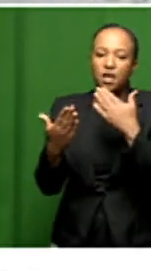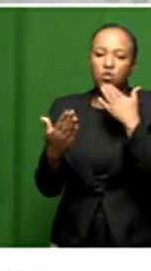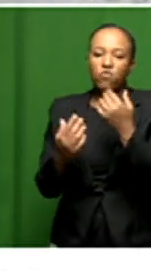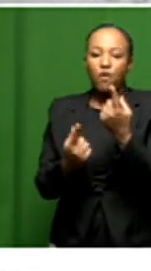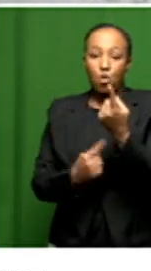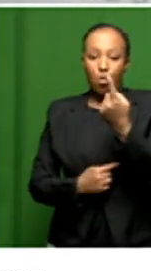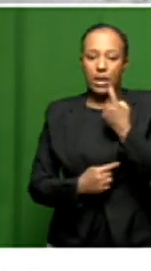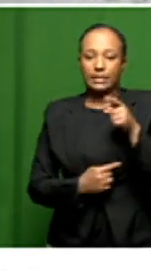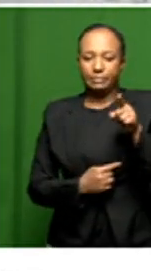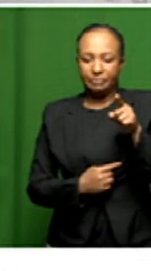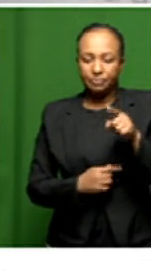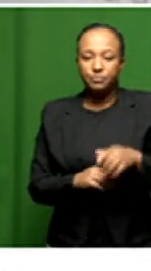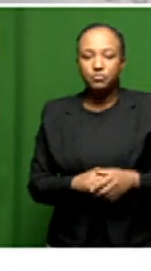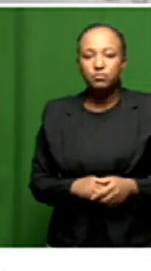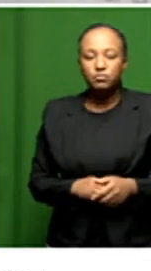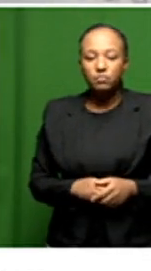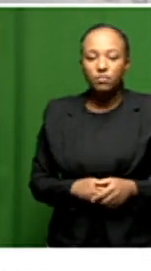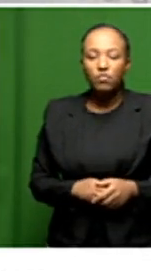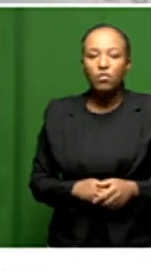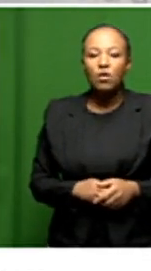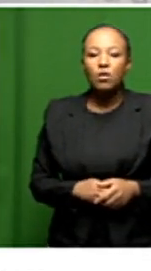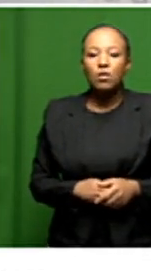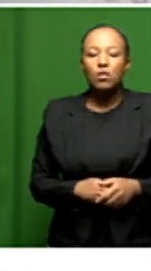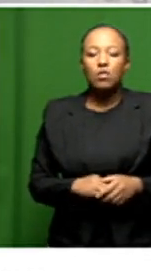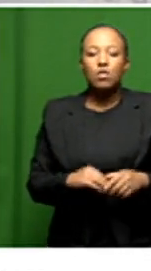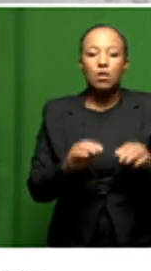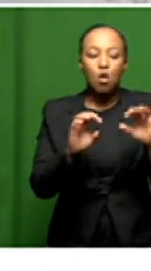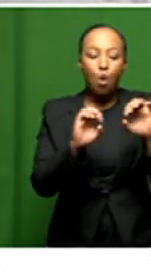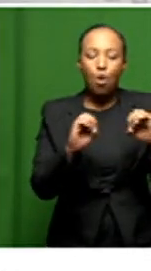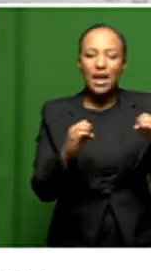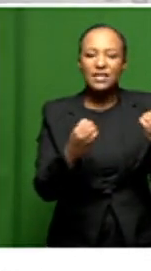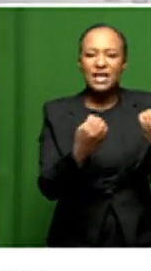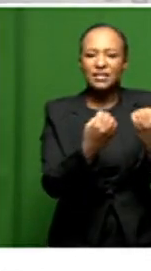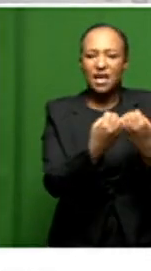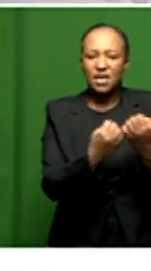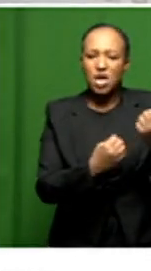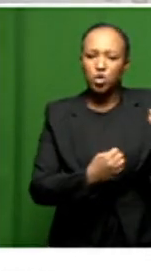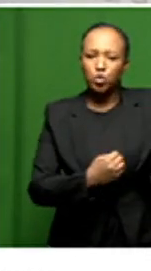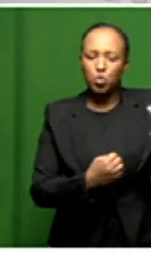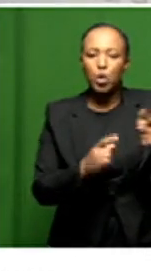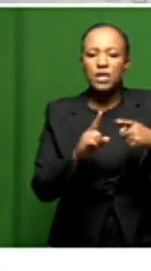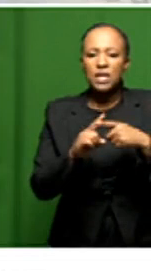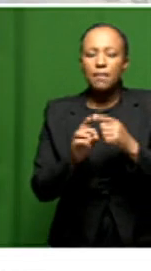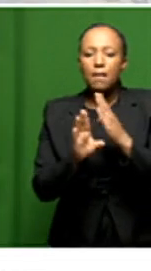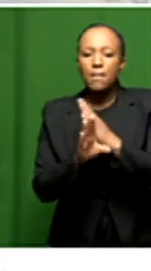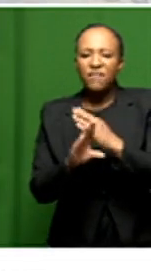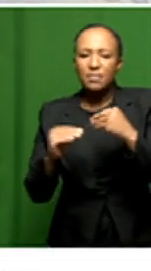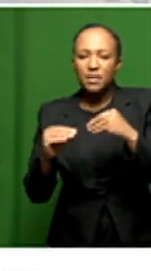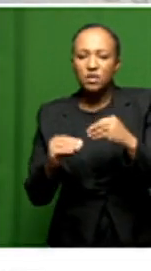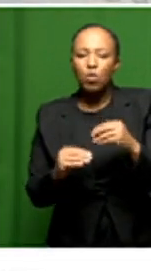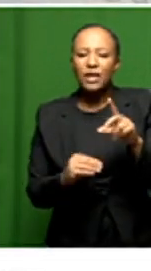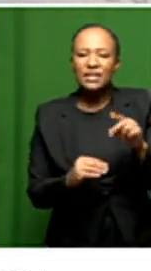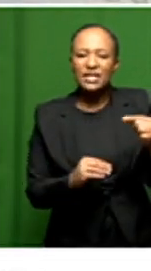There are two charitable organisations and two corporates, actually, at the moment. We've got the DG Murray Trust,